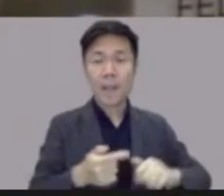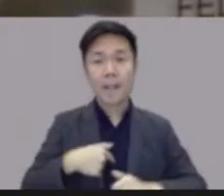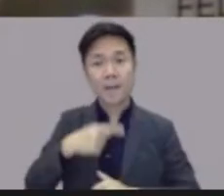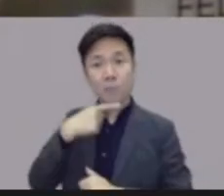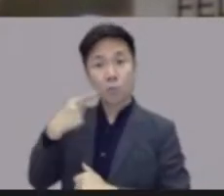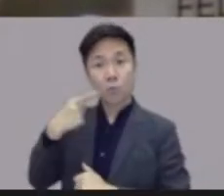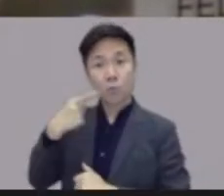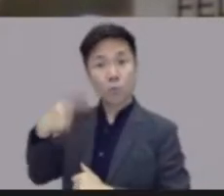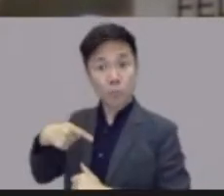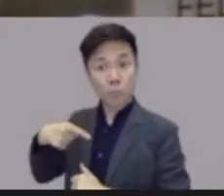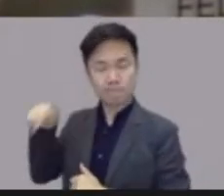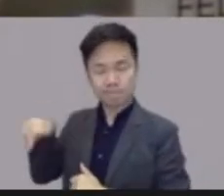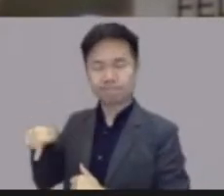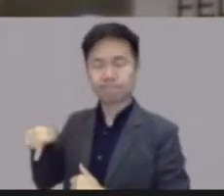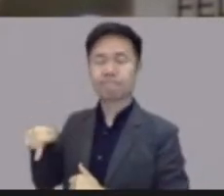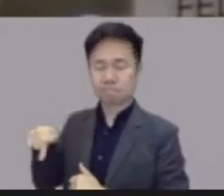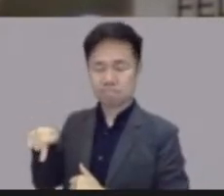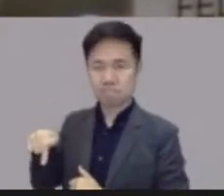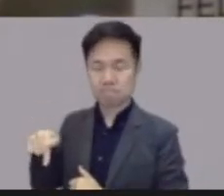foreign